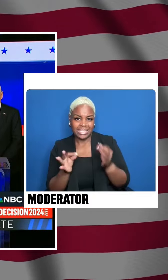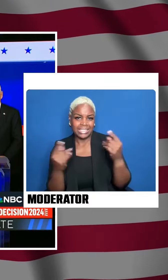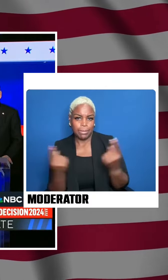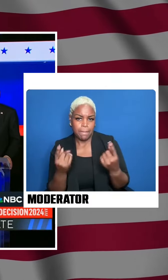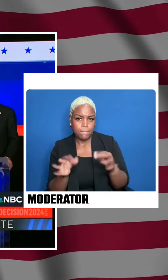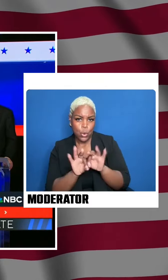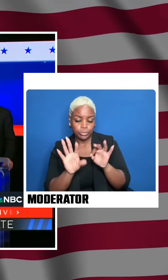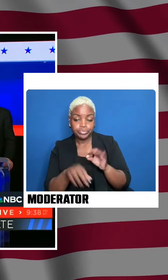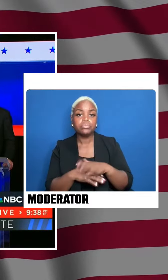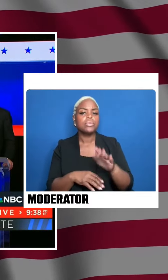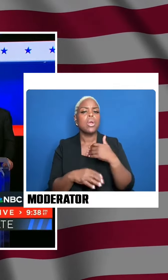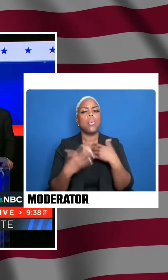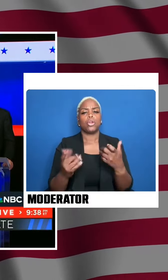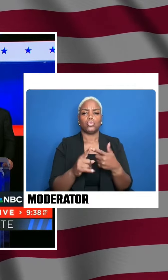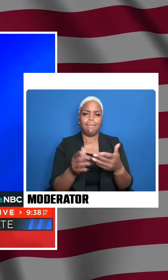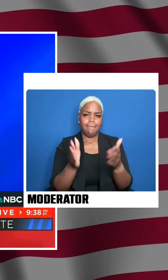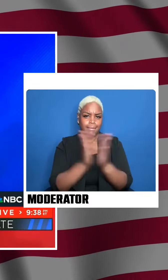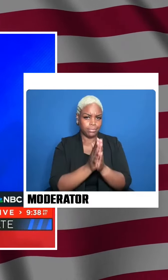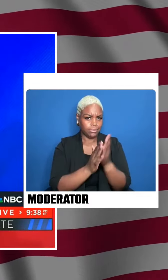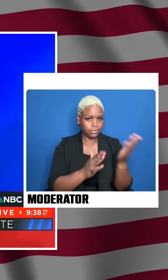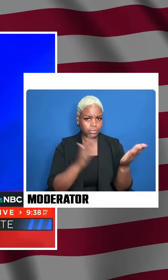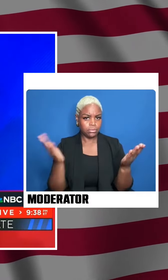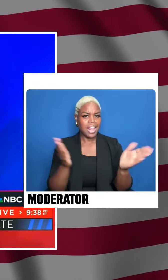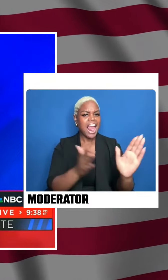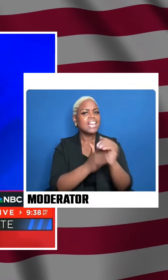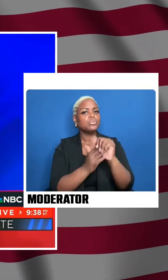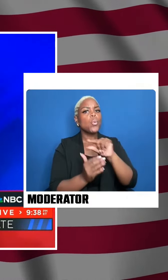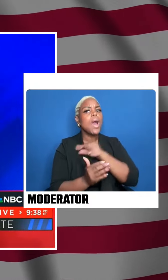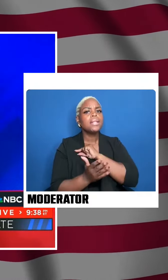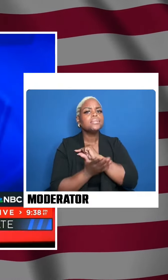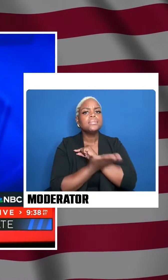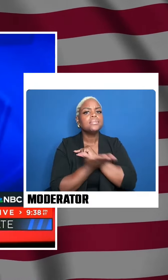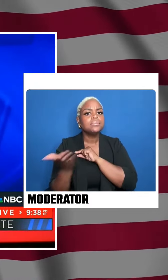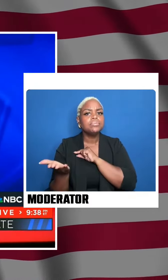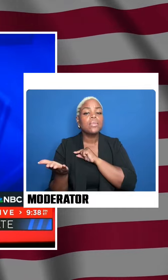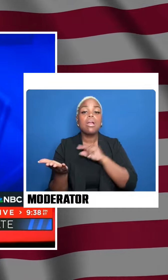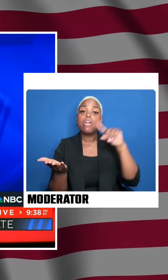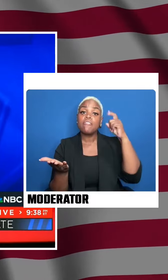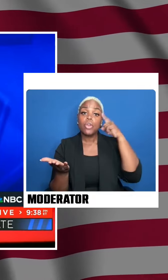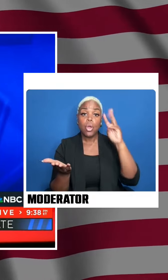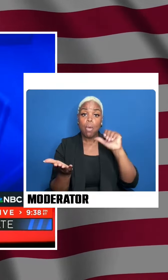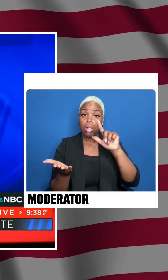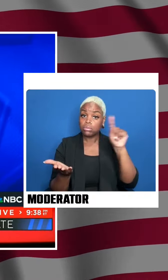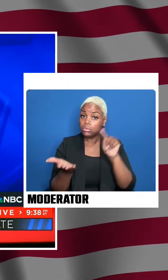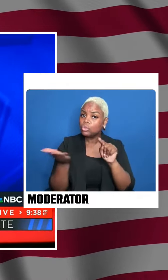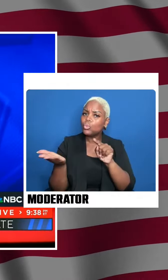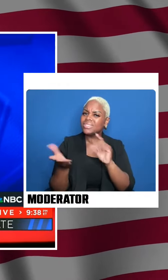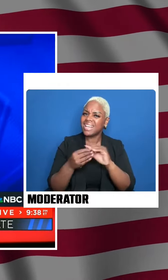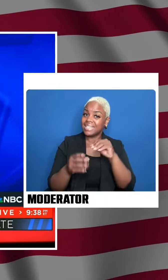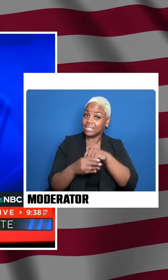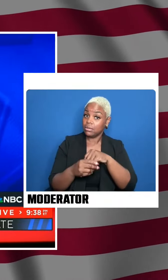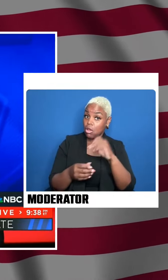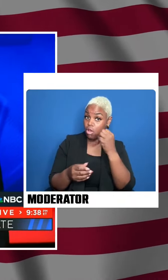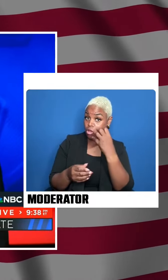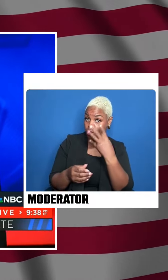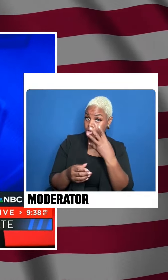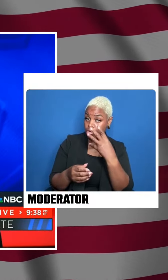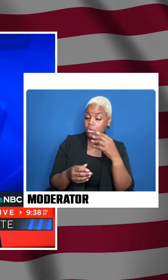leadership qualities. Governor Walz, you said you were in Hong Kong during the deadly Tiananmen Square protests in the spring